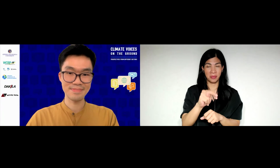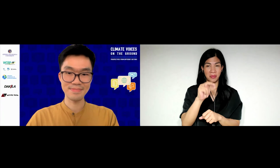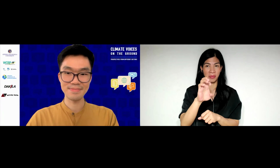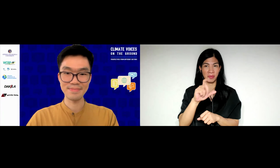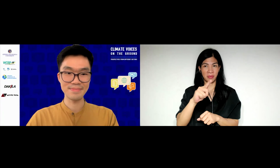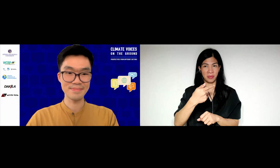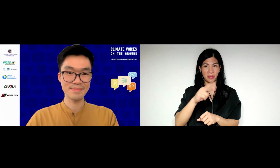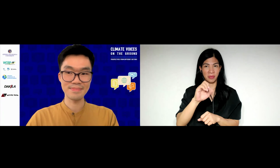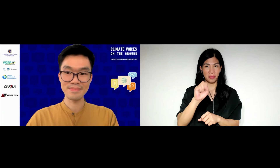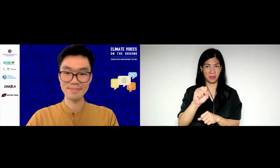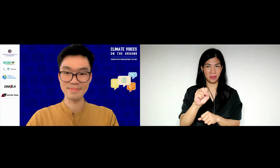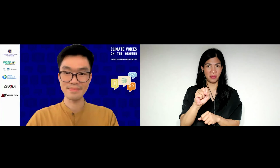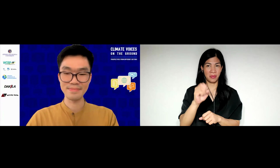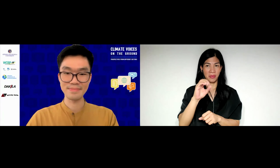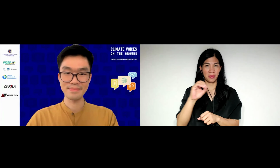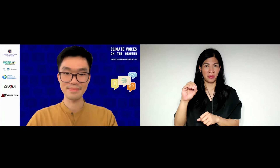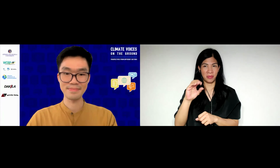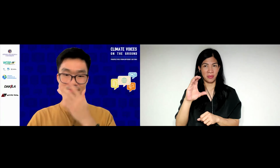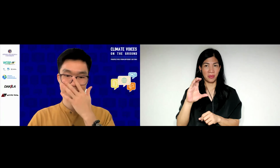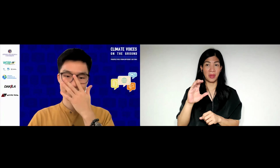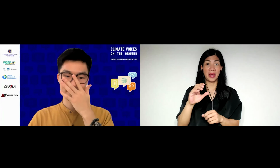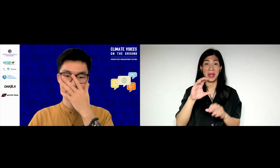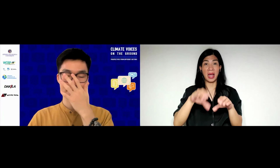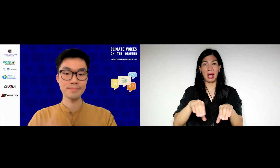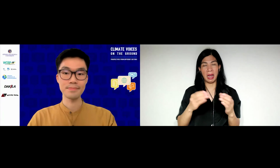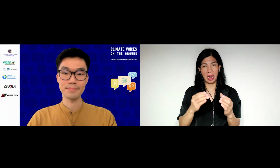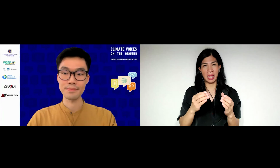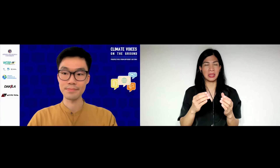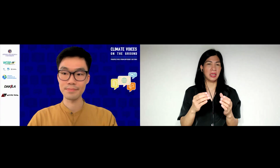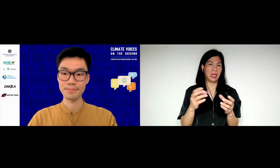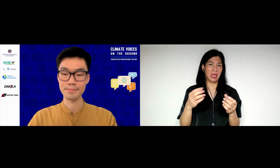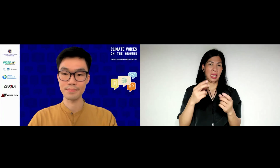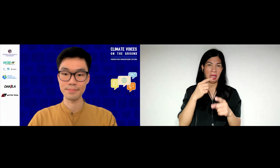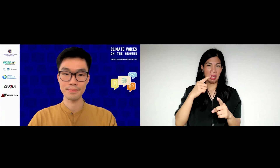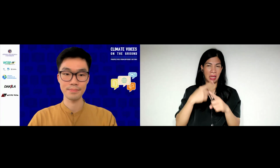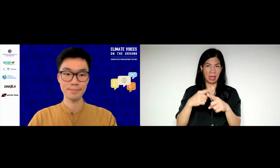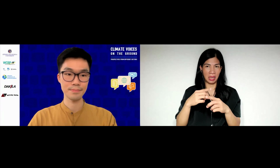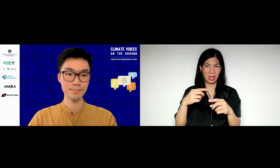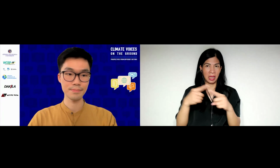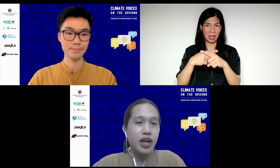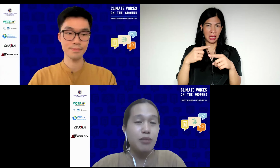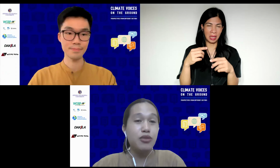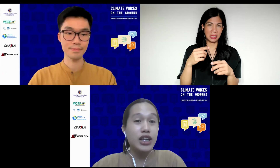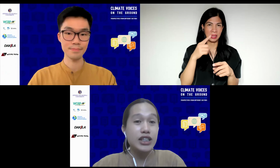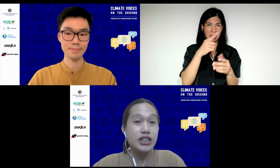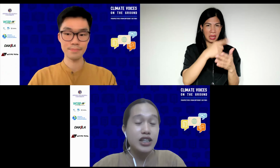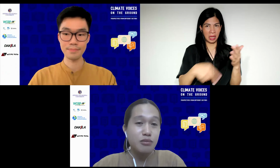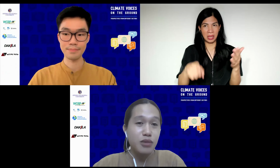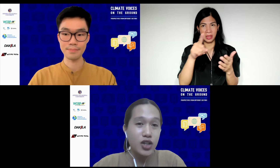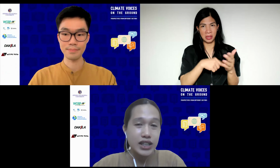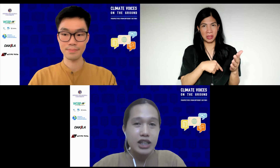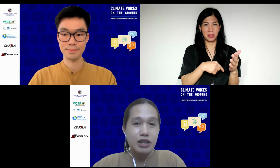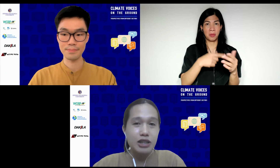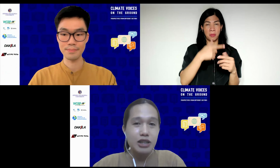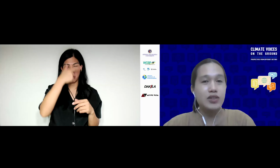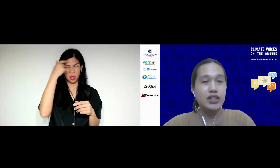a province that has just declared classes suspensions because of the high heat index. I'm originally from Bacolod